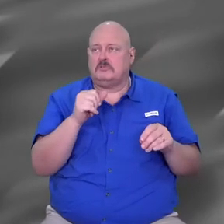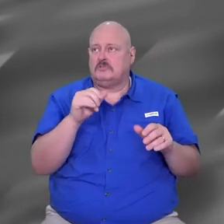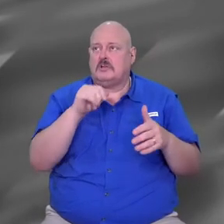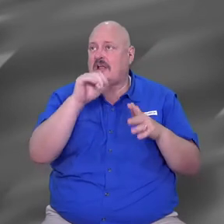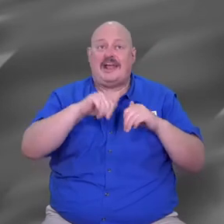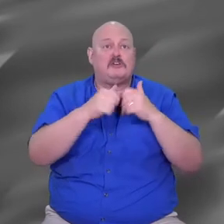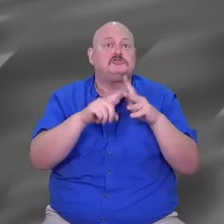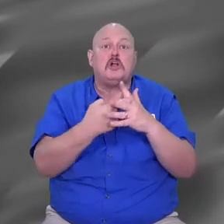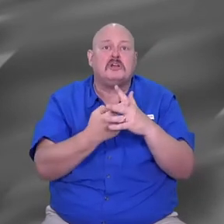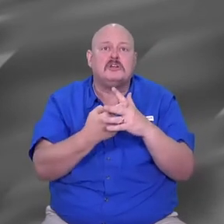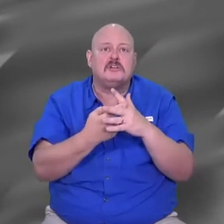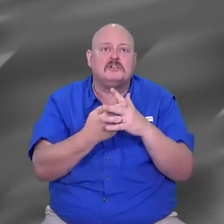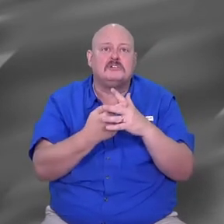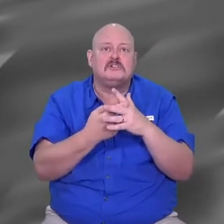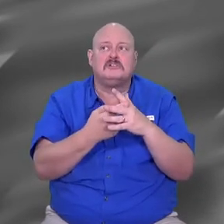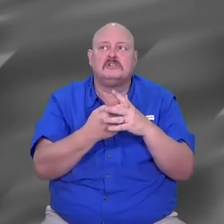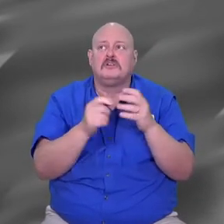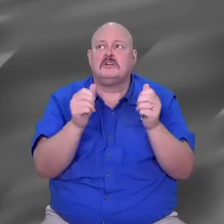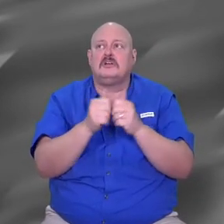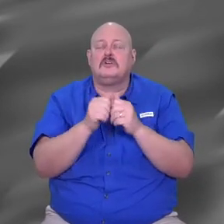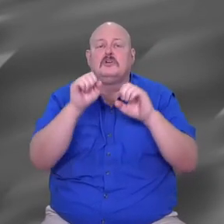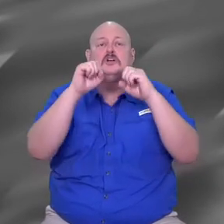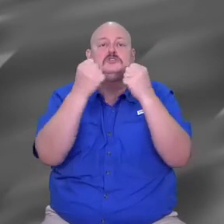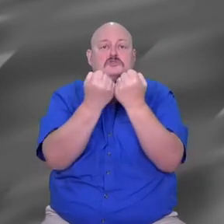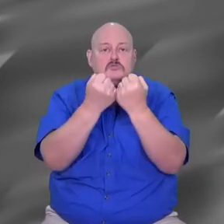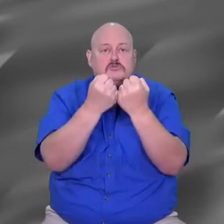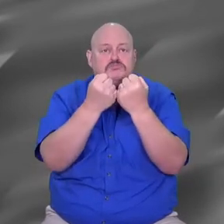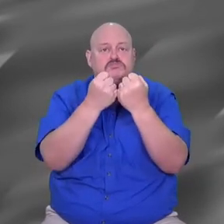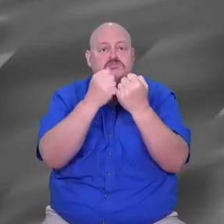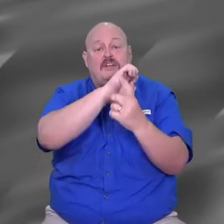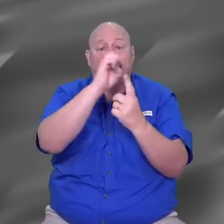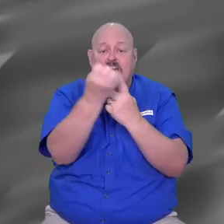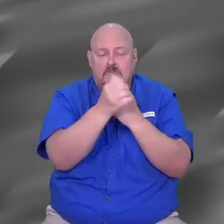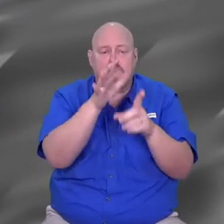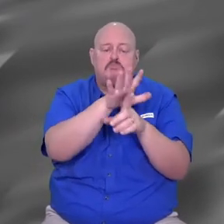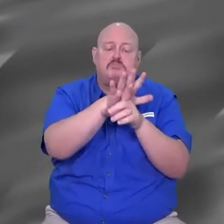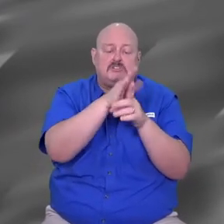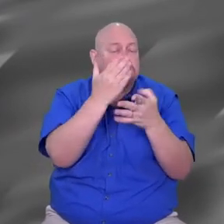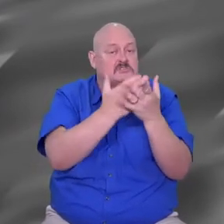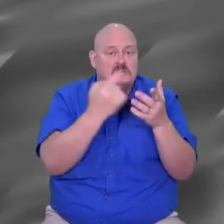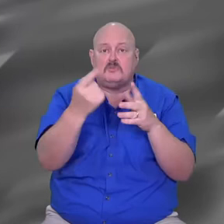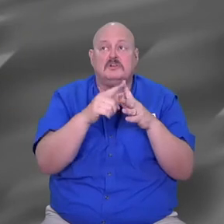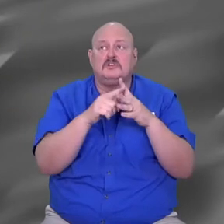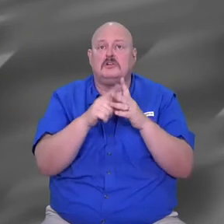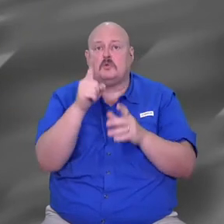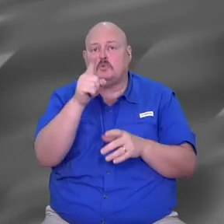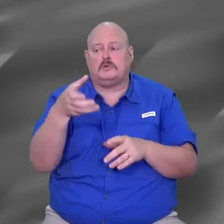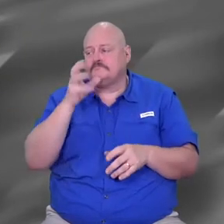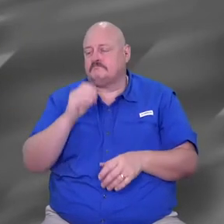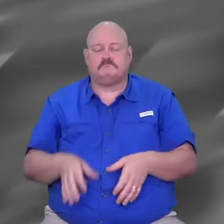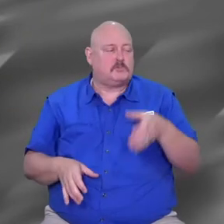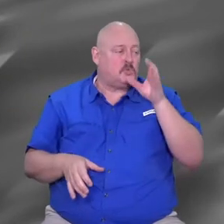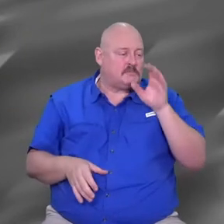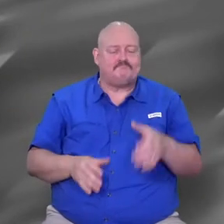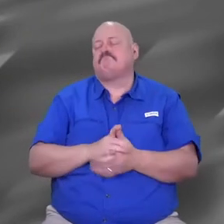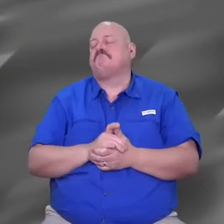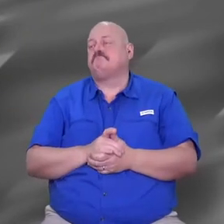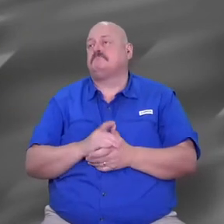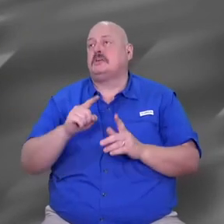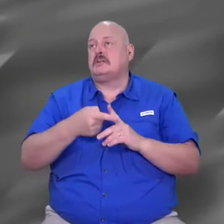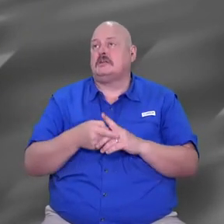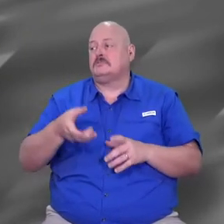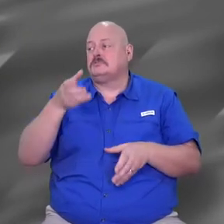start? It started with being in a social setting, a little bit of peer pressure maybe, and it always starts with one here and one there. And next thing you